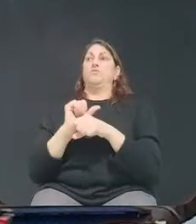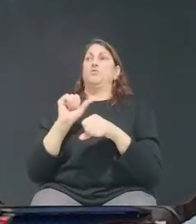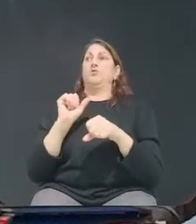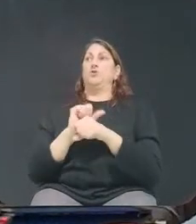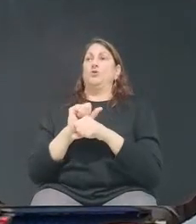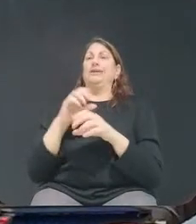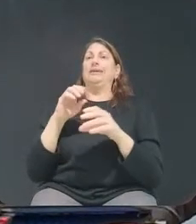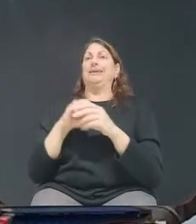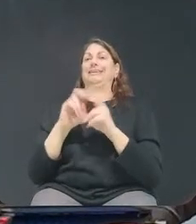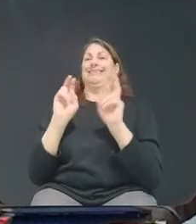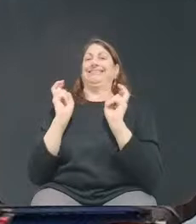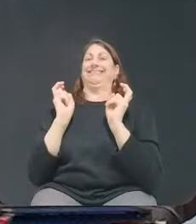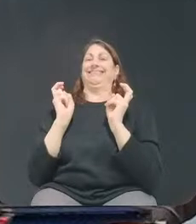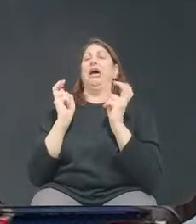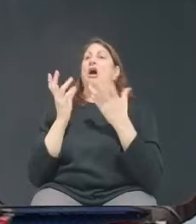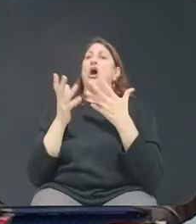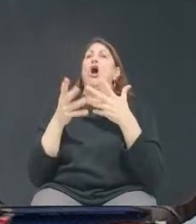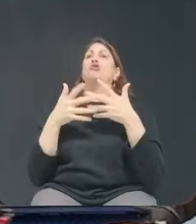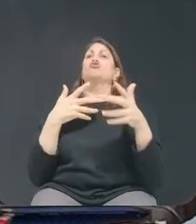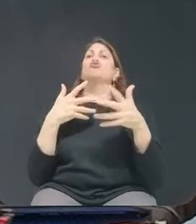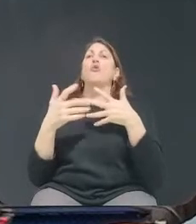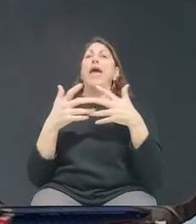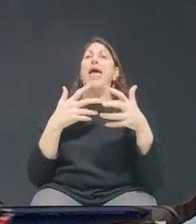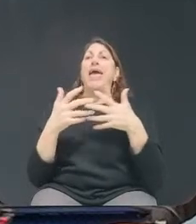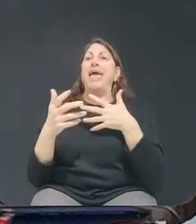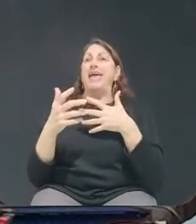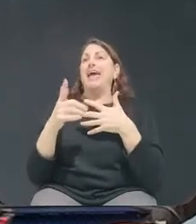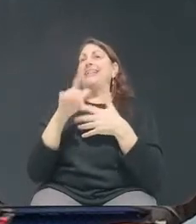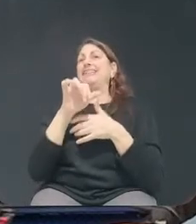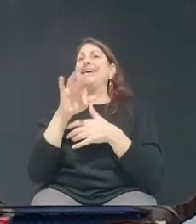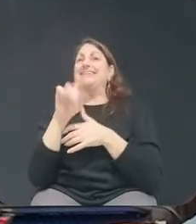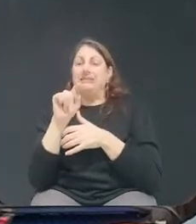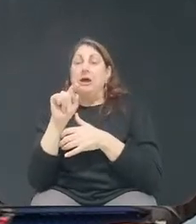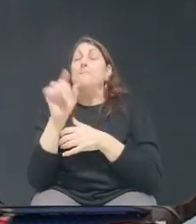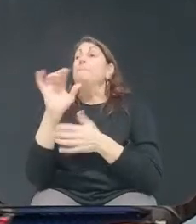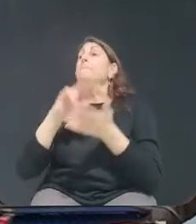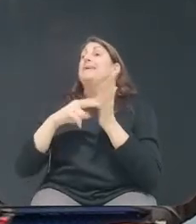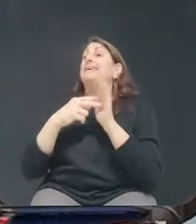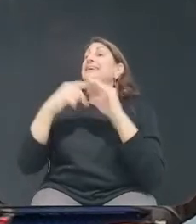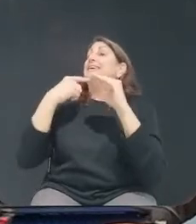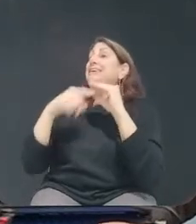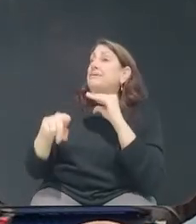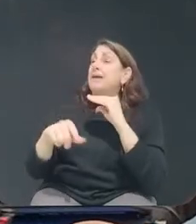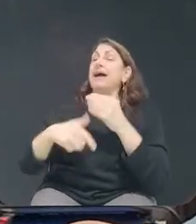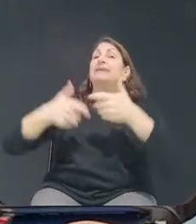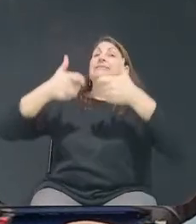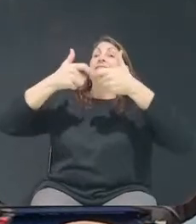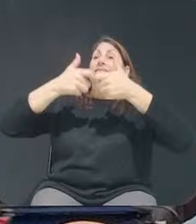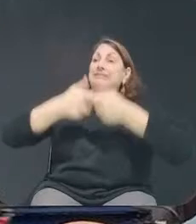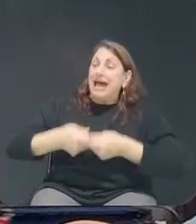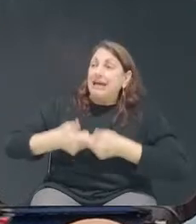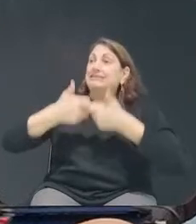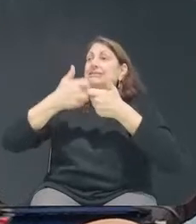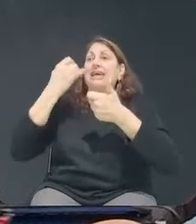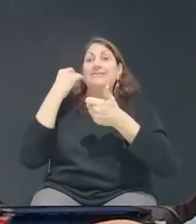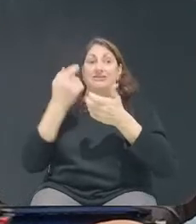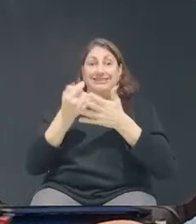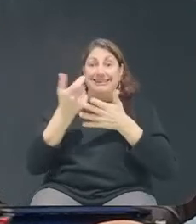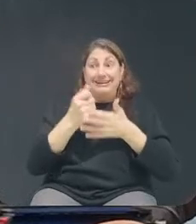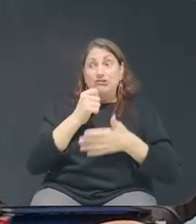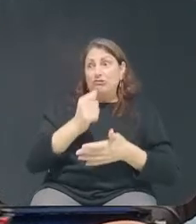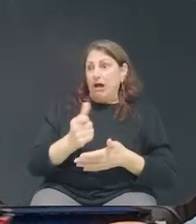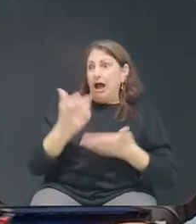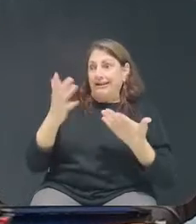gray literature. So emails, no doubt, tons of text messages, whether they've been deleted or not is another question.